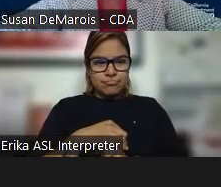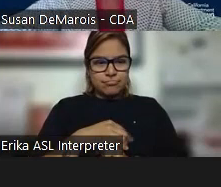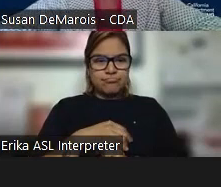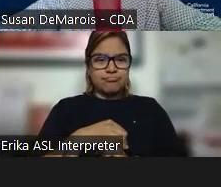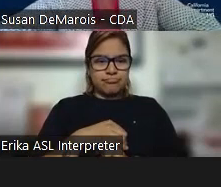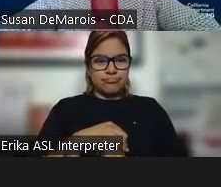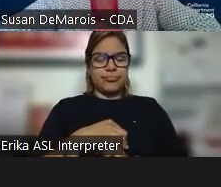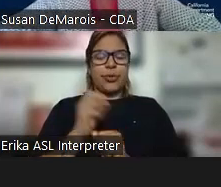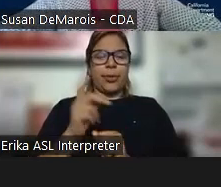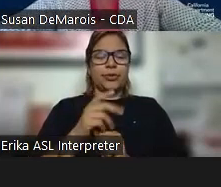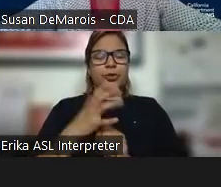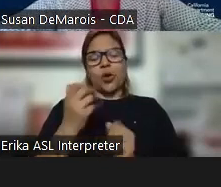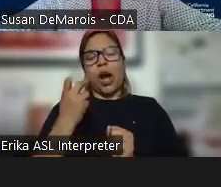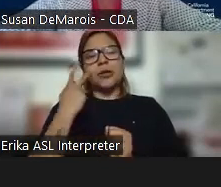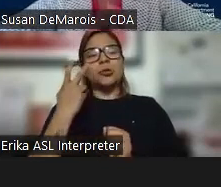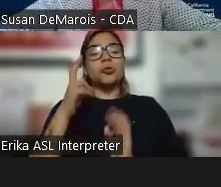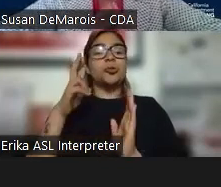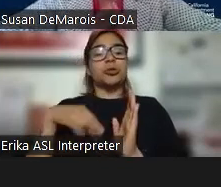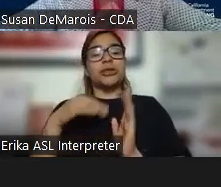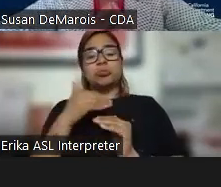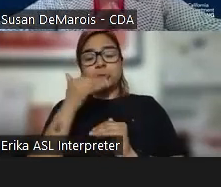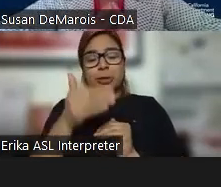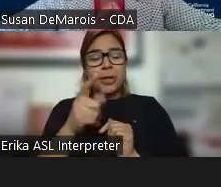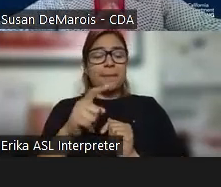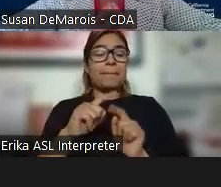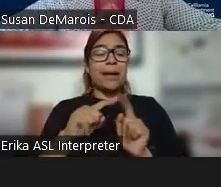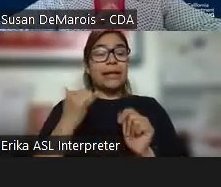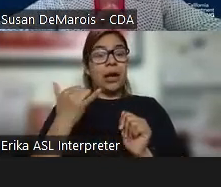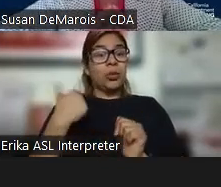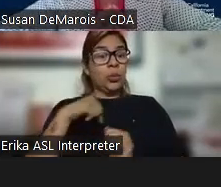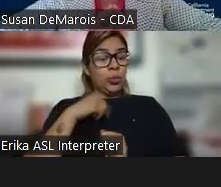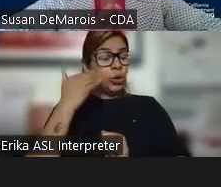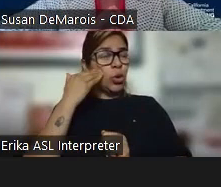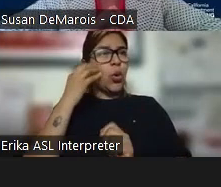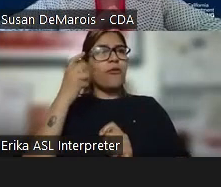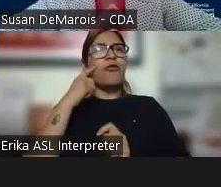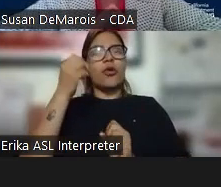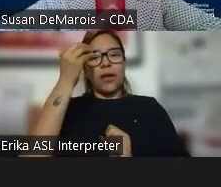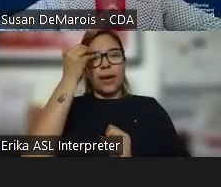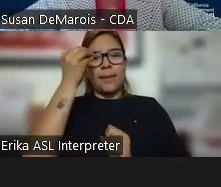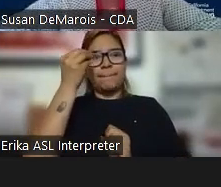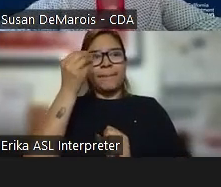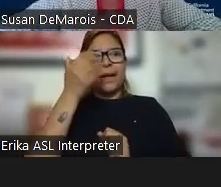All right. We know that in the Master Plan for Aging